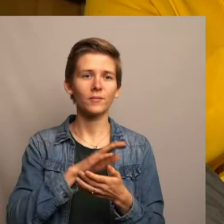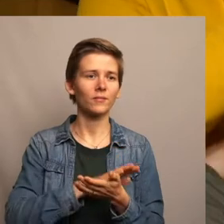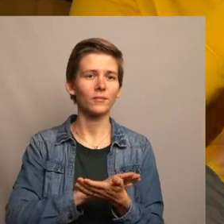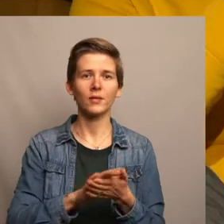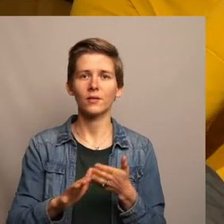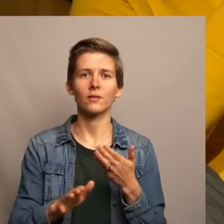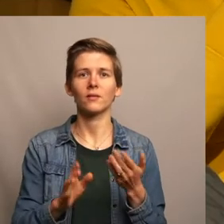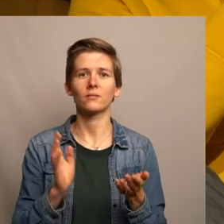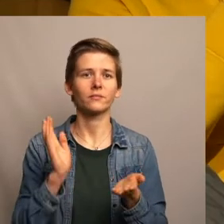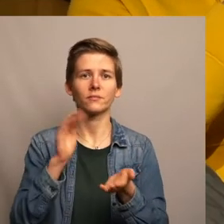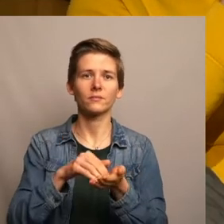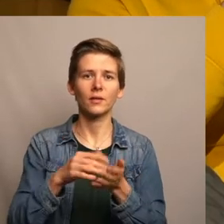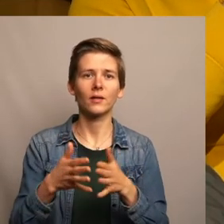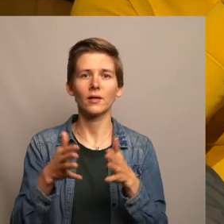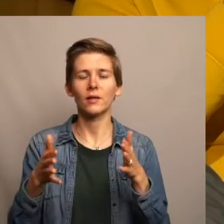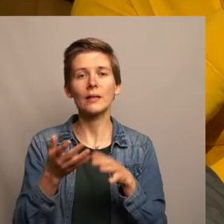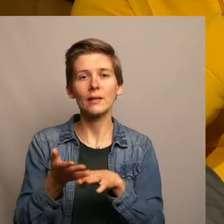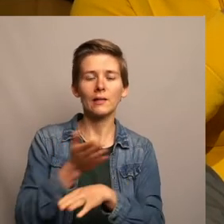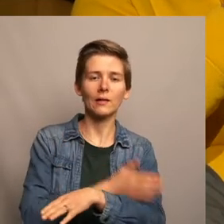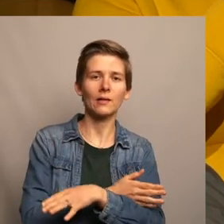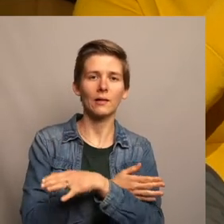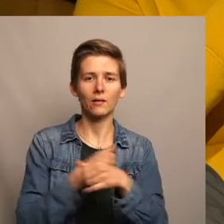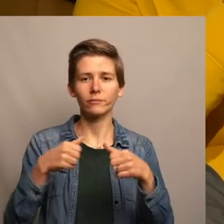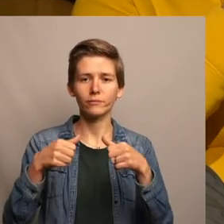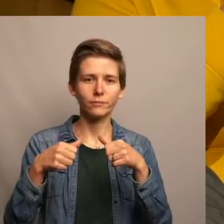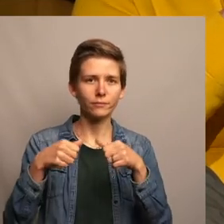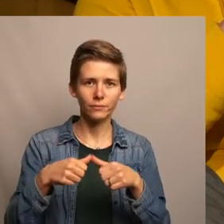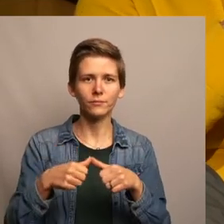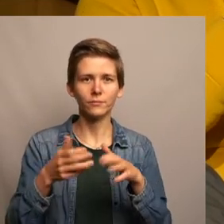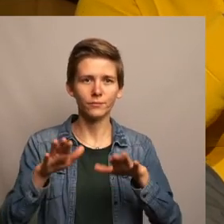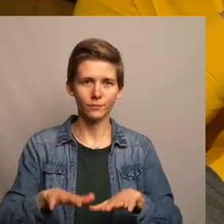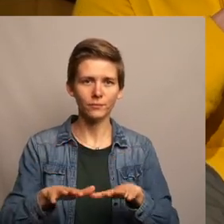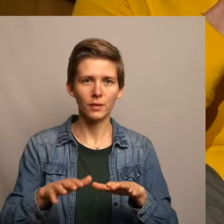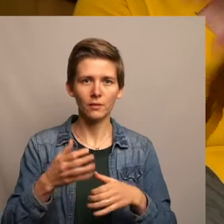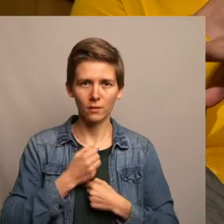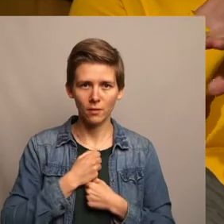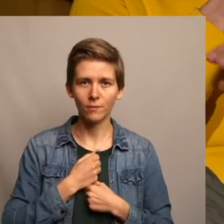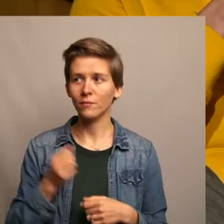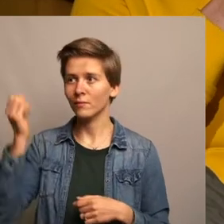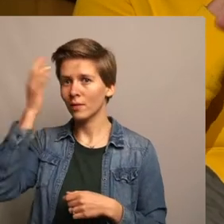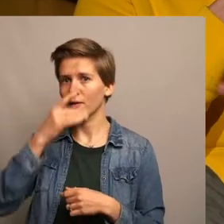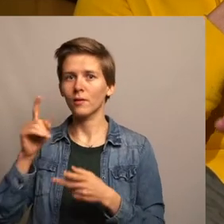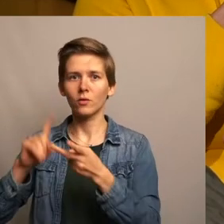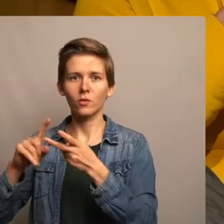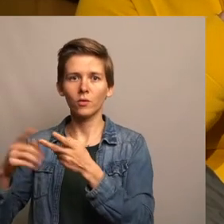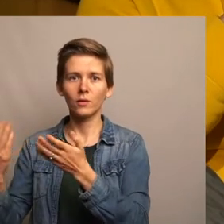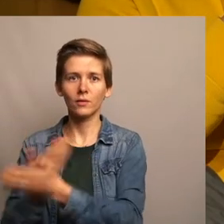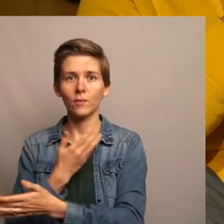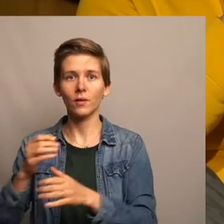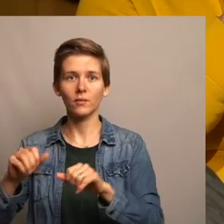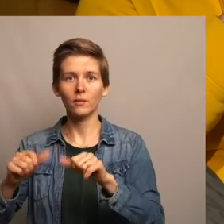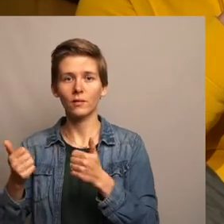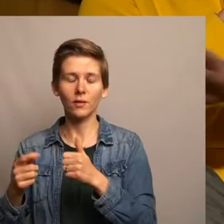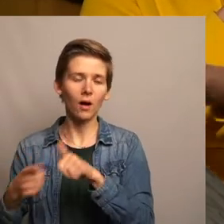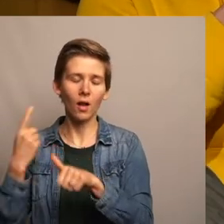residence permit. So imagine if you already start the plastic surgery, starting already taking hormone treatment, and you arrive and you go to live inside